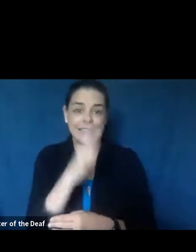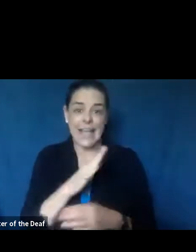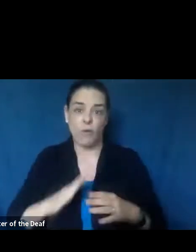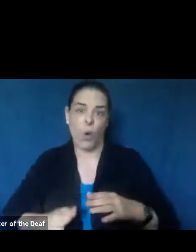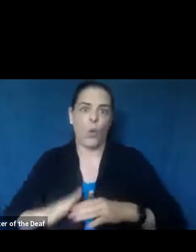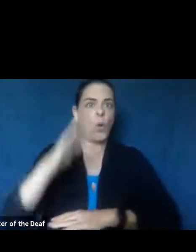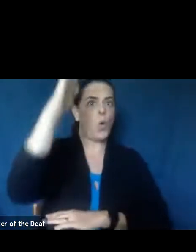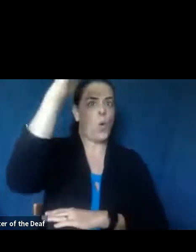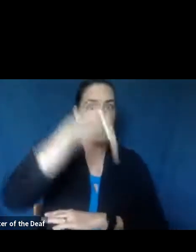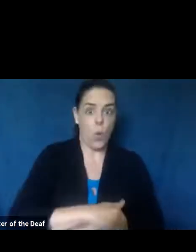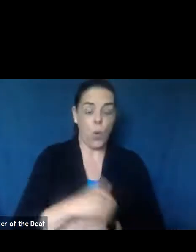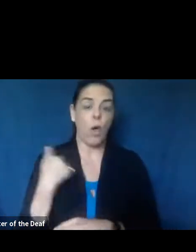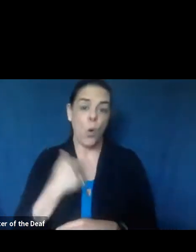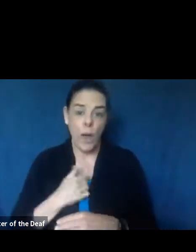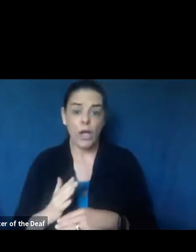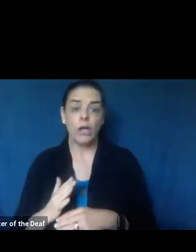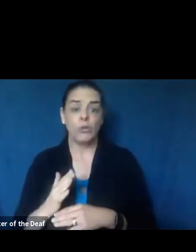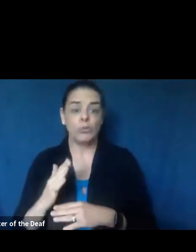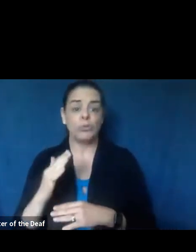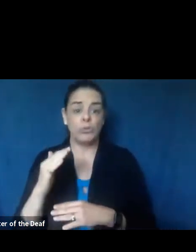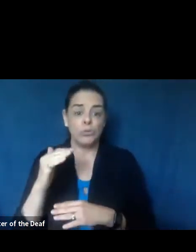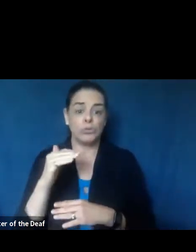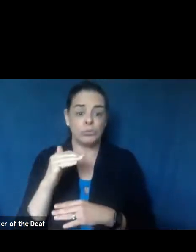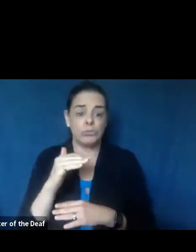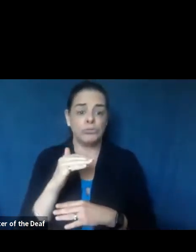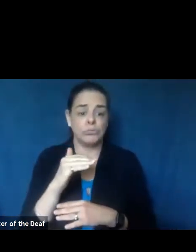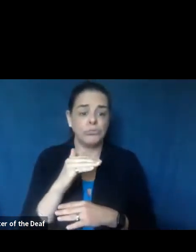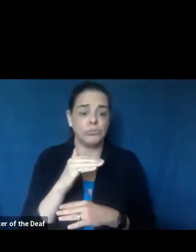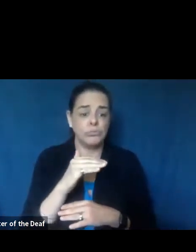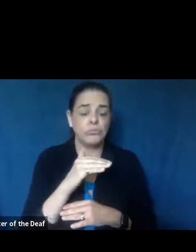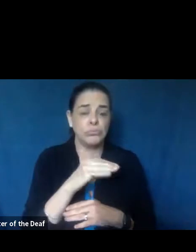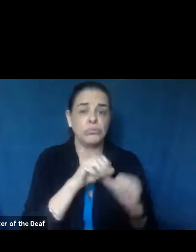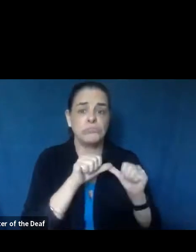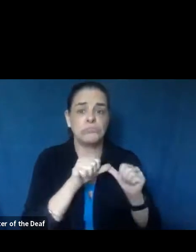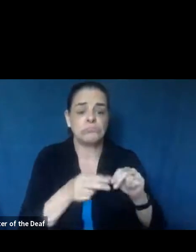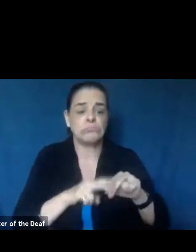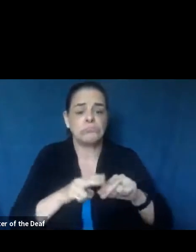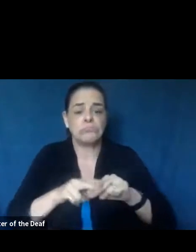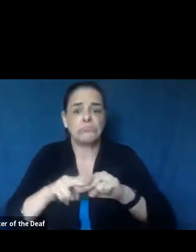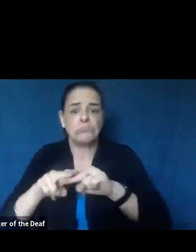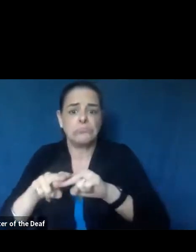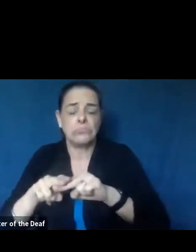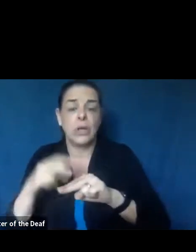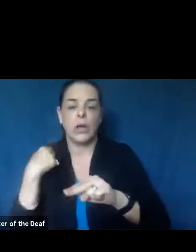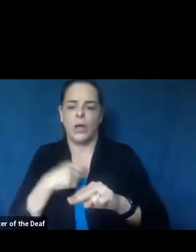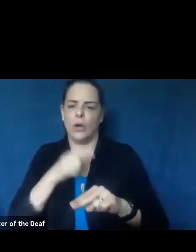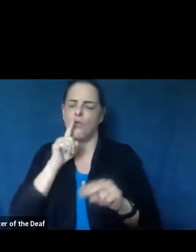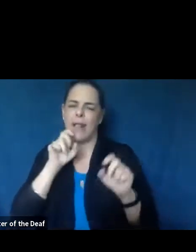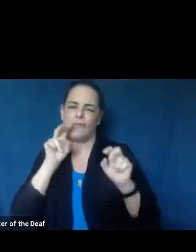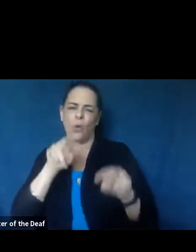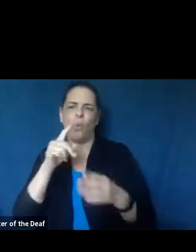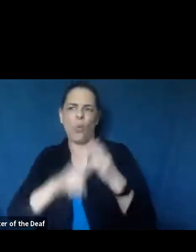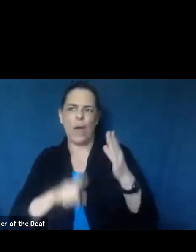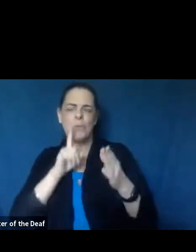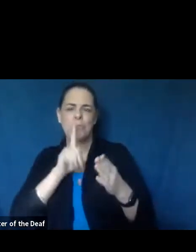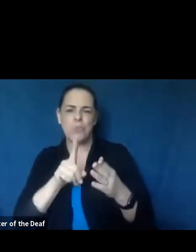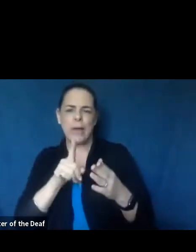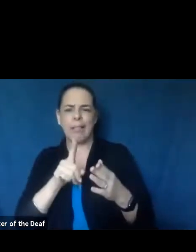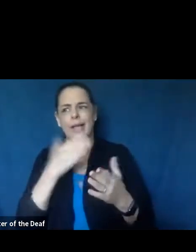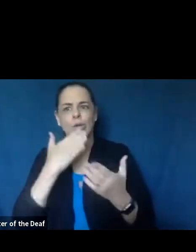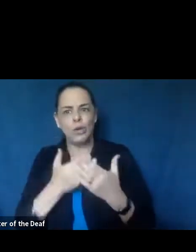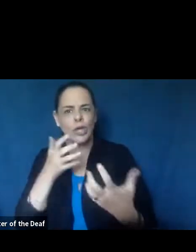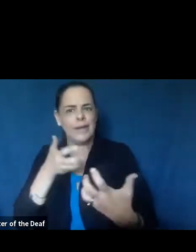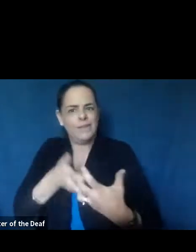we've stayed steady and been moving slowly, increasing from day to day. And so we really had to look at what was reasonable for